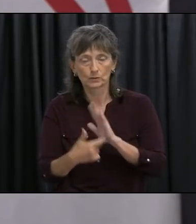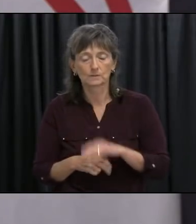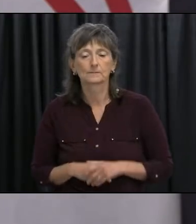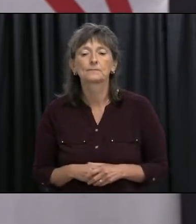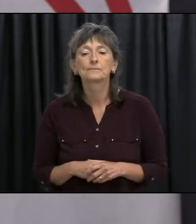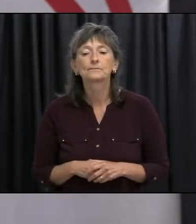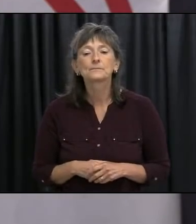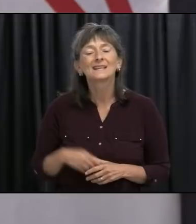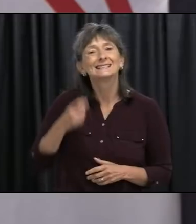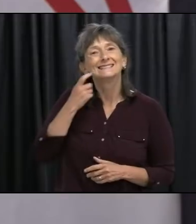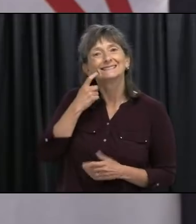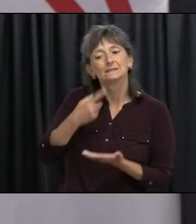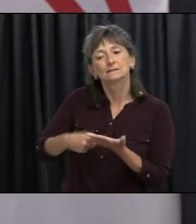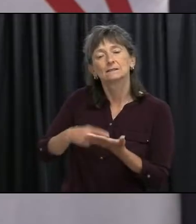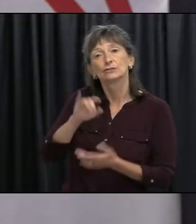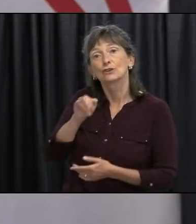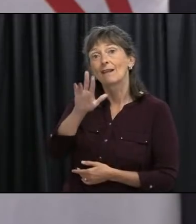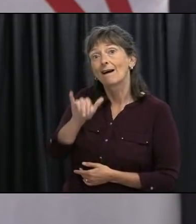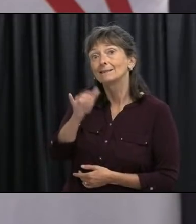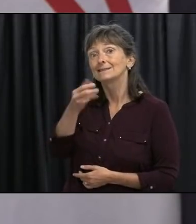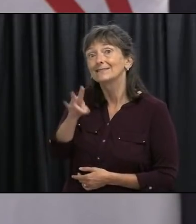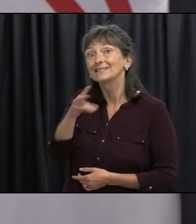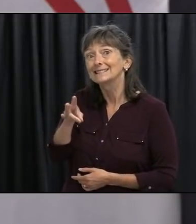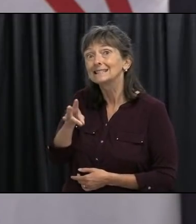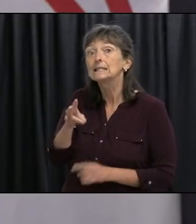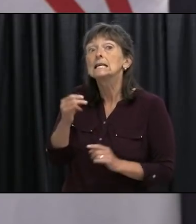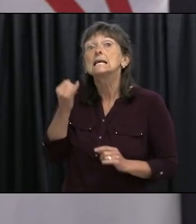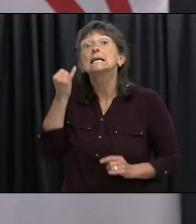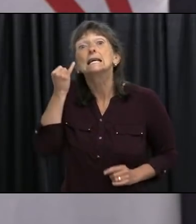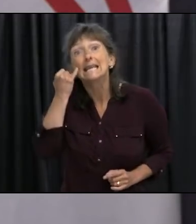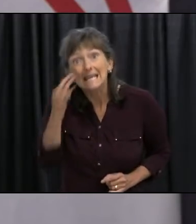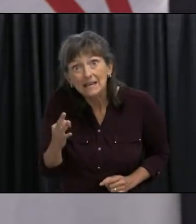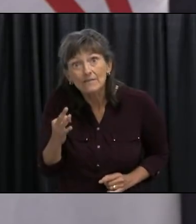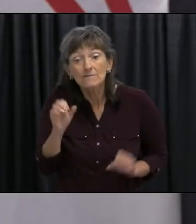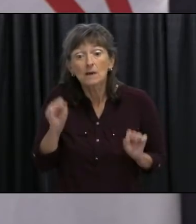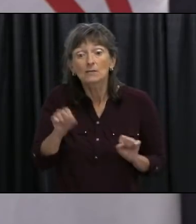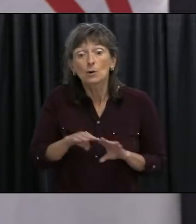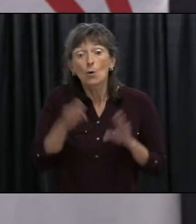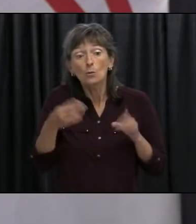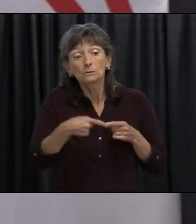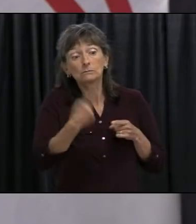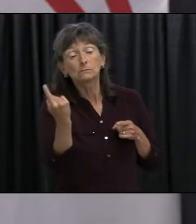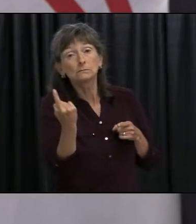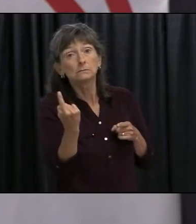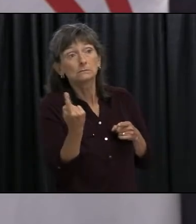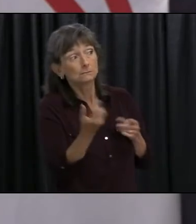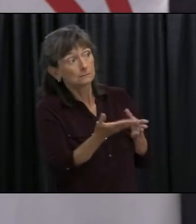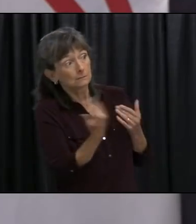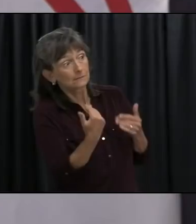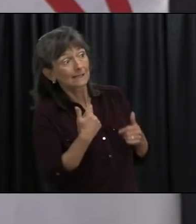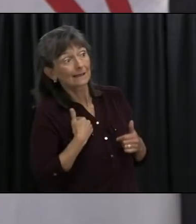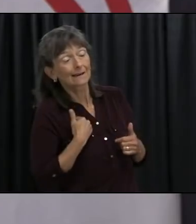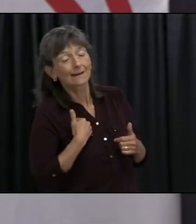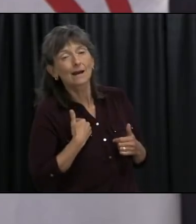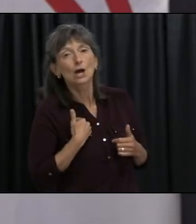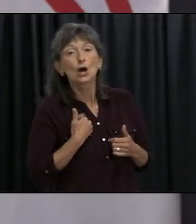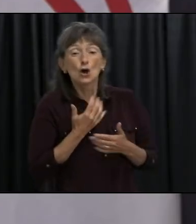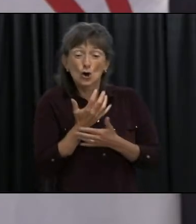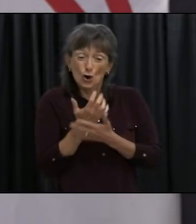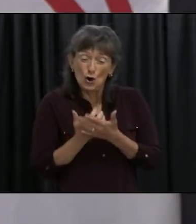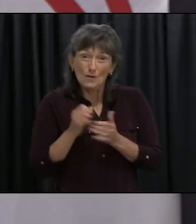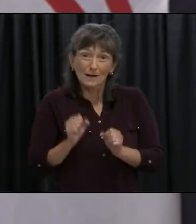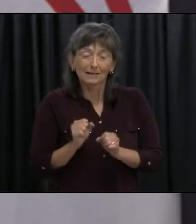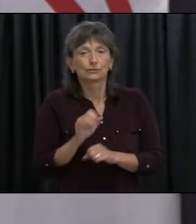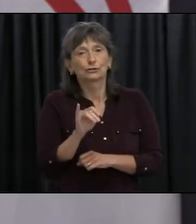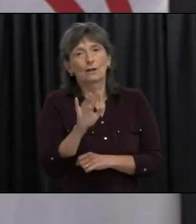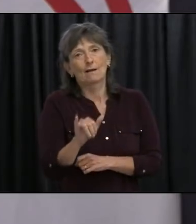was the earliest date possible, given the science that we've been using. That would have been a 14-day incubation period. So the time